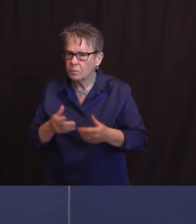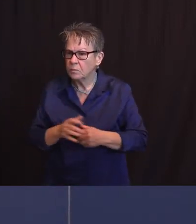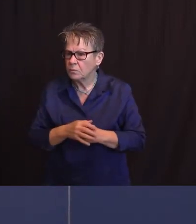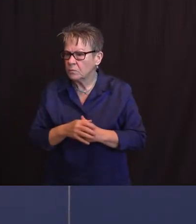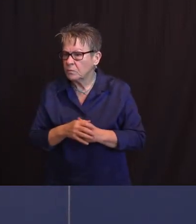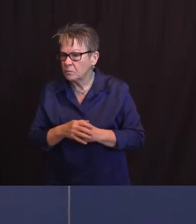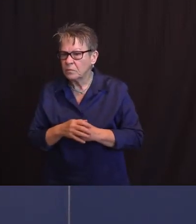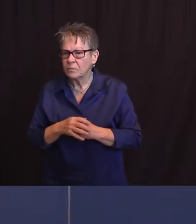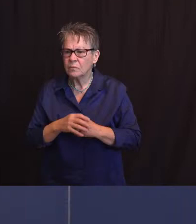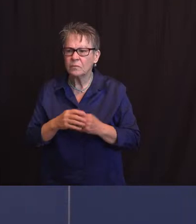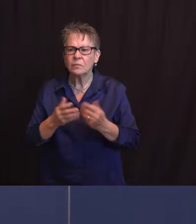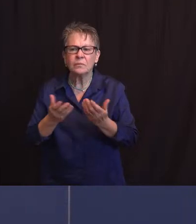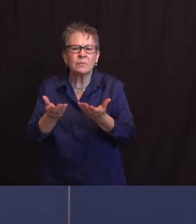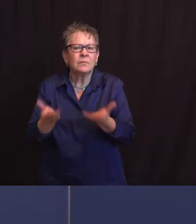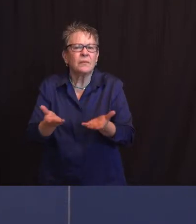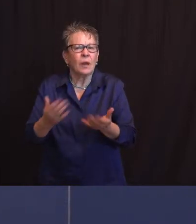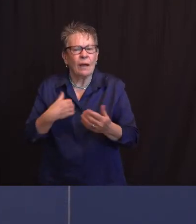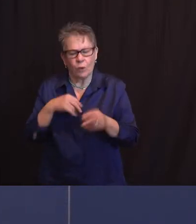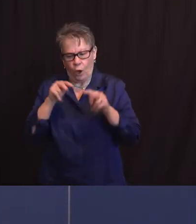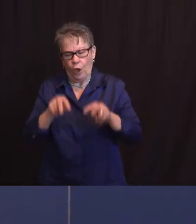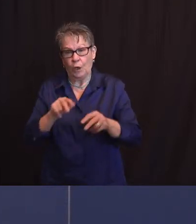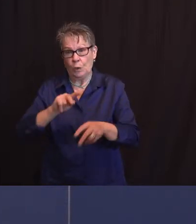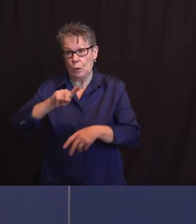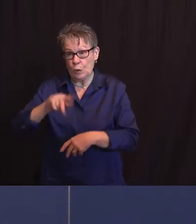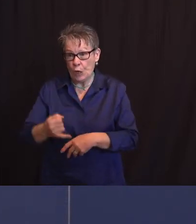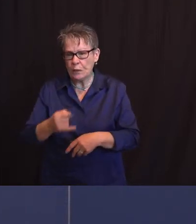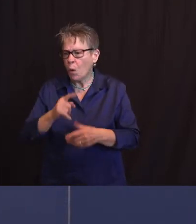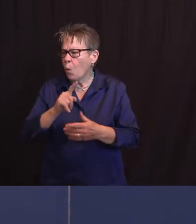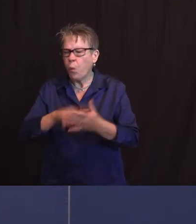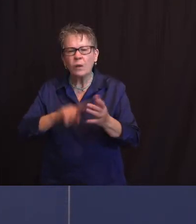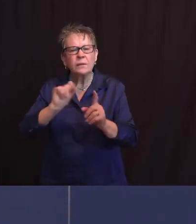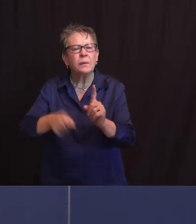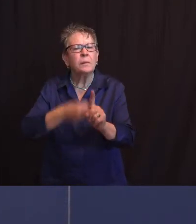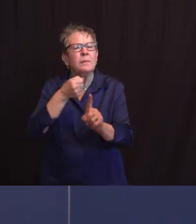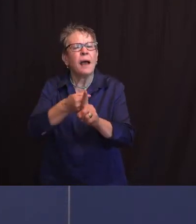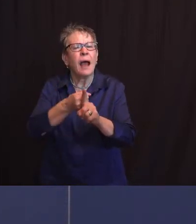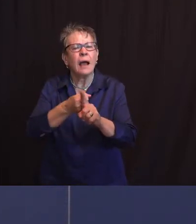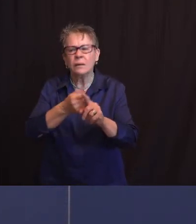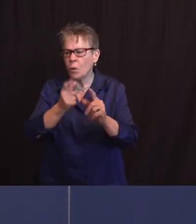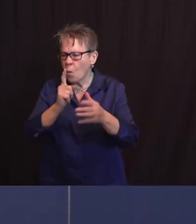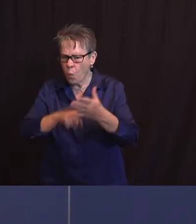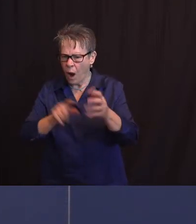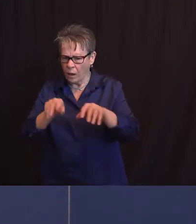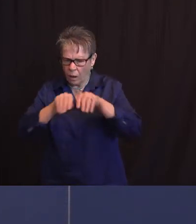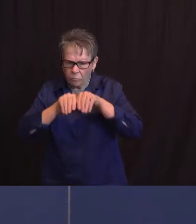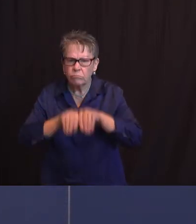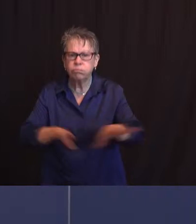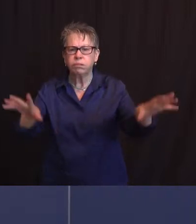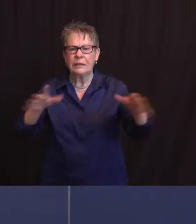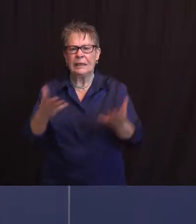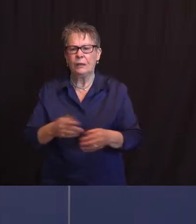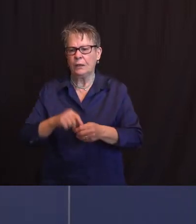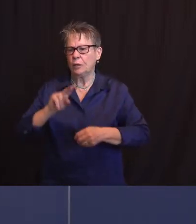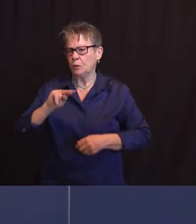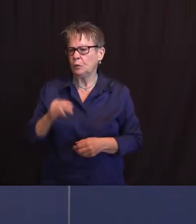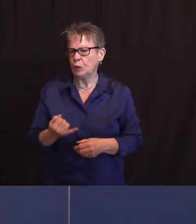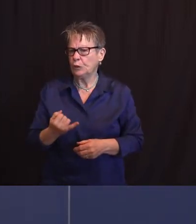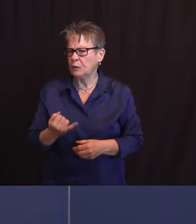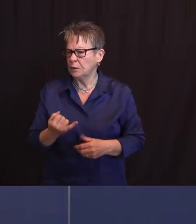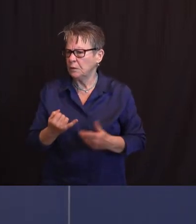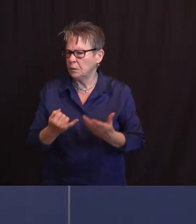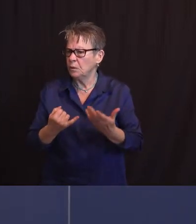what the impact is on the spread of disease. And here in New Jersey, we are taking a lot of steps to ramp